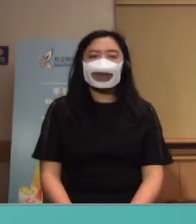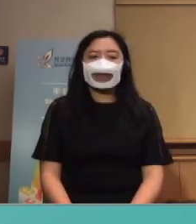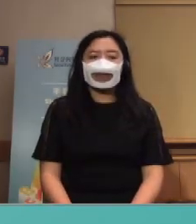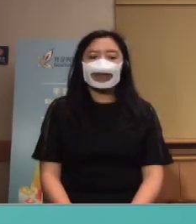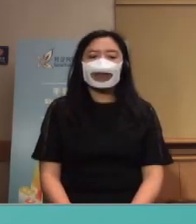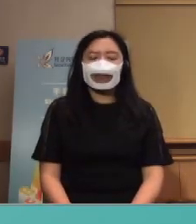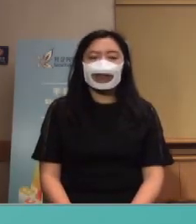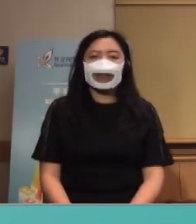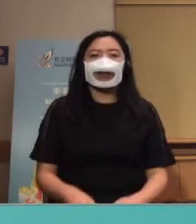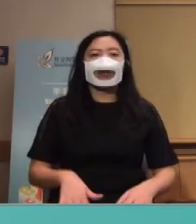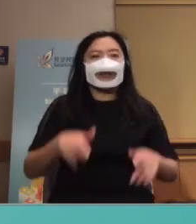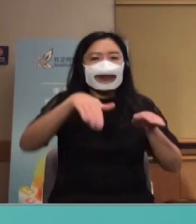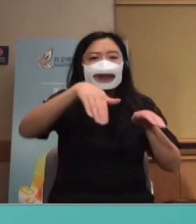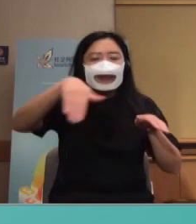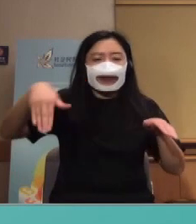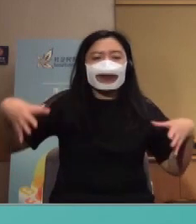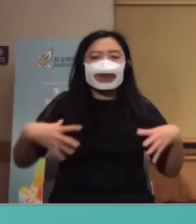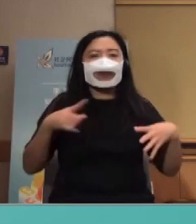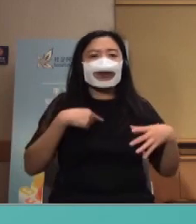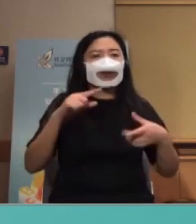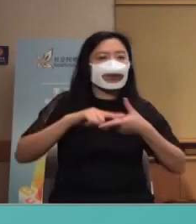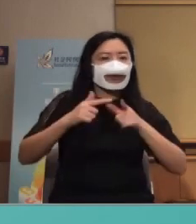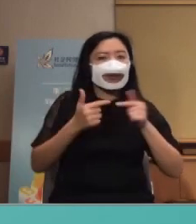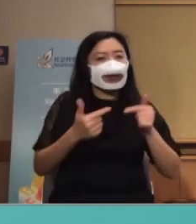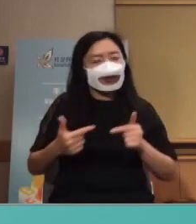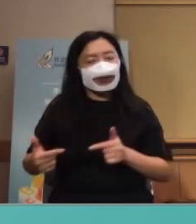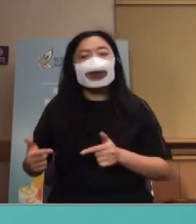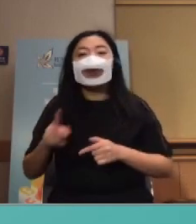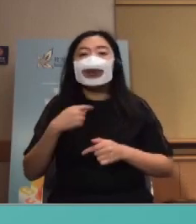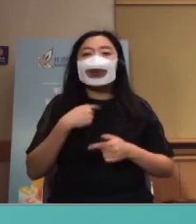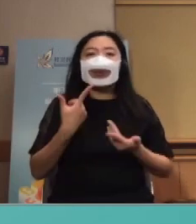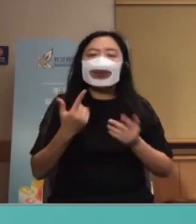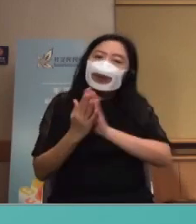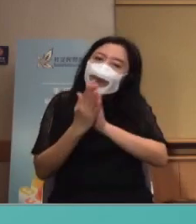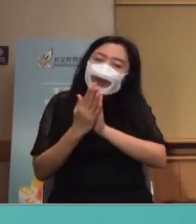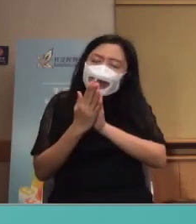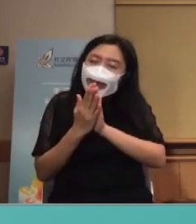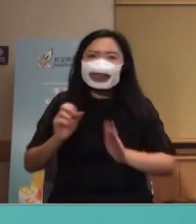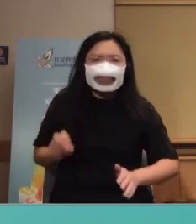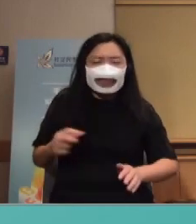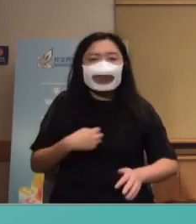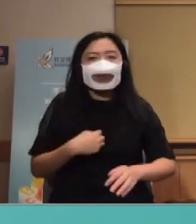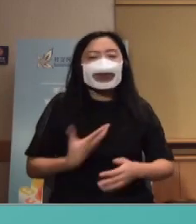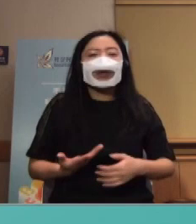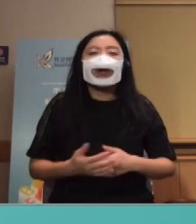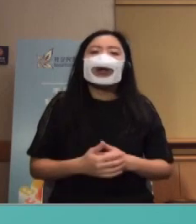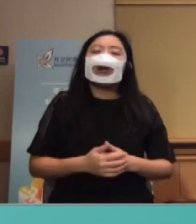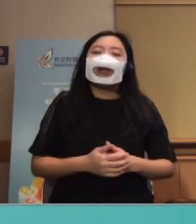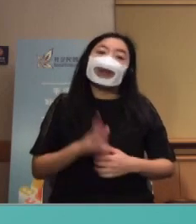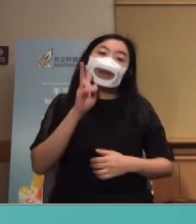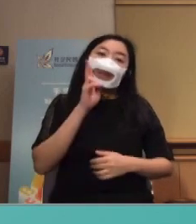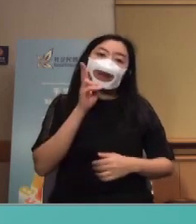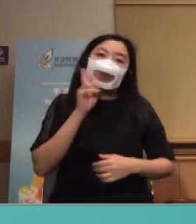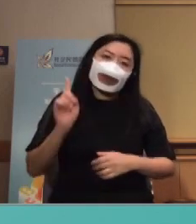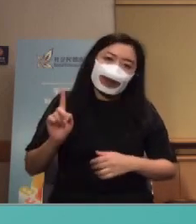have to find a way to keep them interactive, right? How many people actually read their emails for random events they've gone to? I don't, I'll be